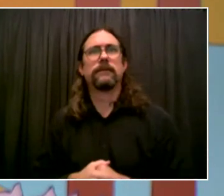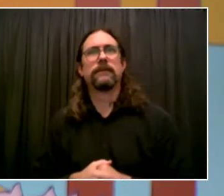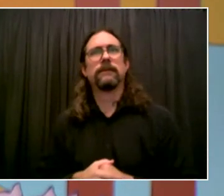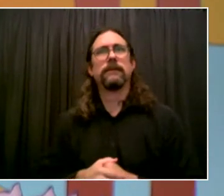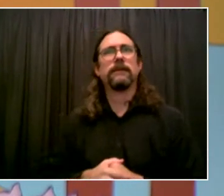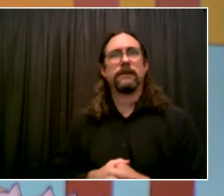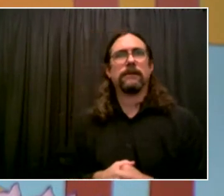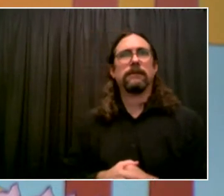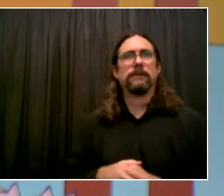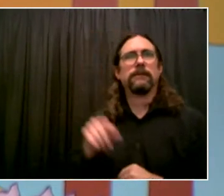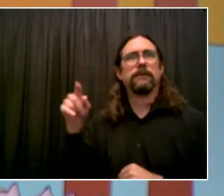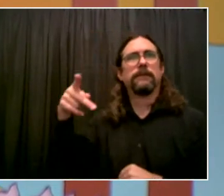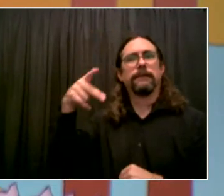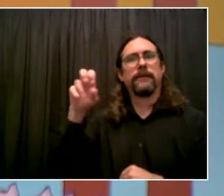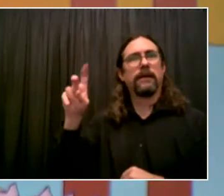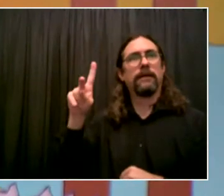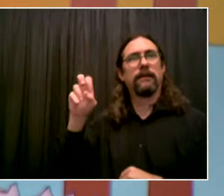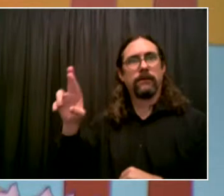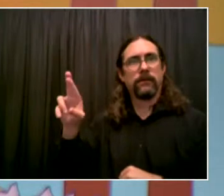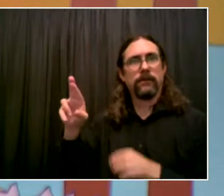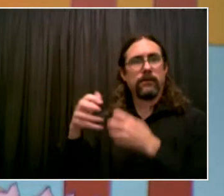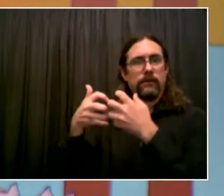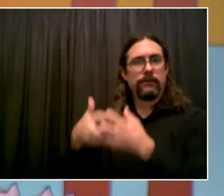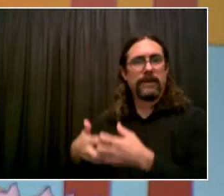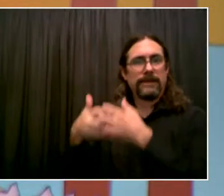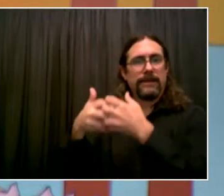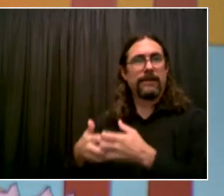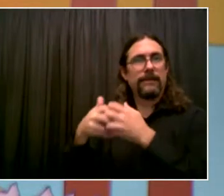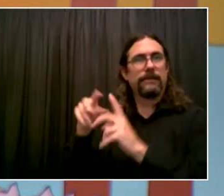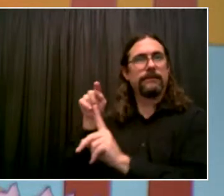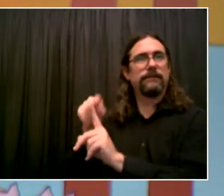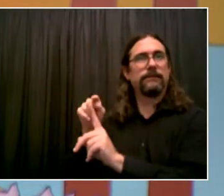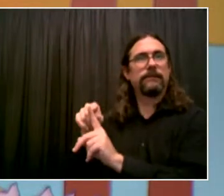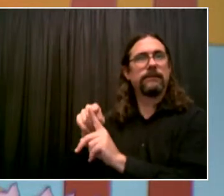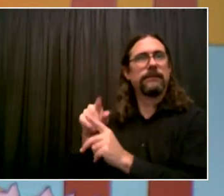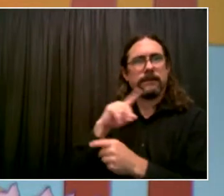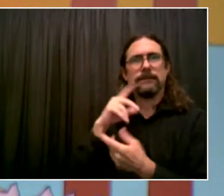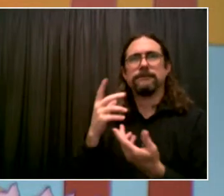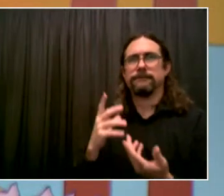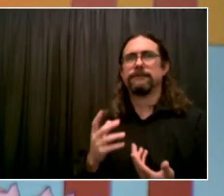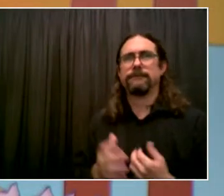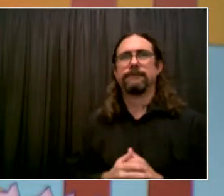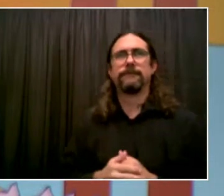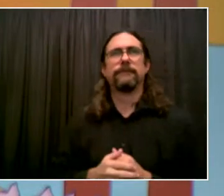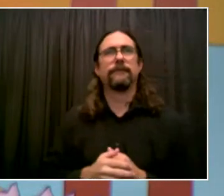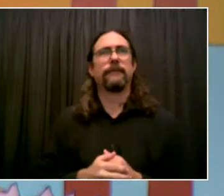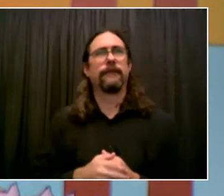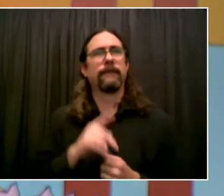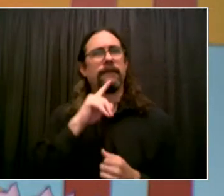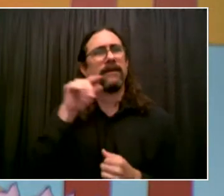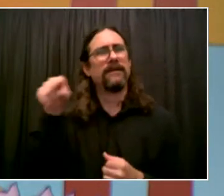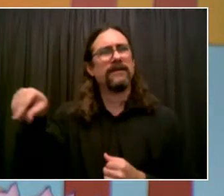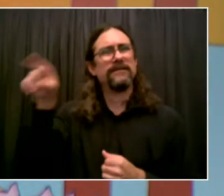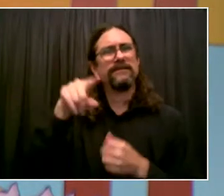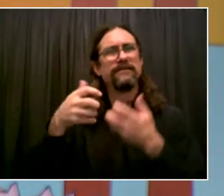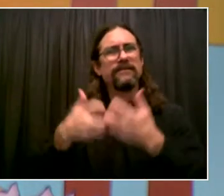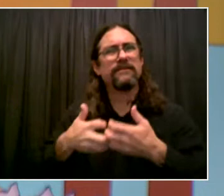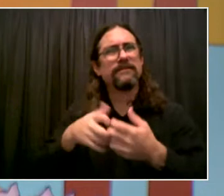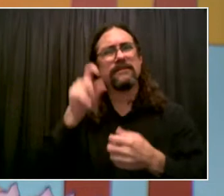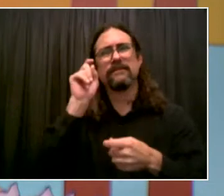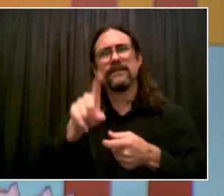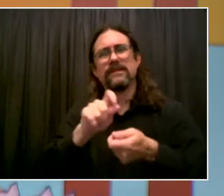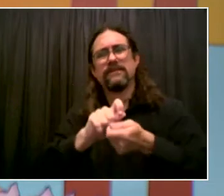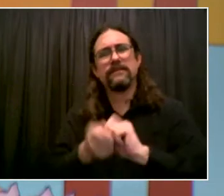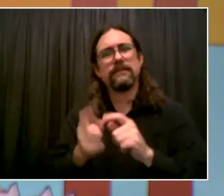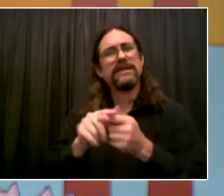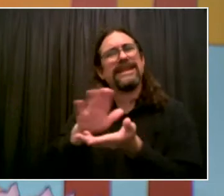that a lot this week. Major news on this front, big news we'll be talking about. That's going to be great for the future of the city. But it's not just